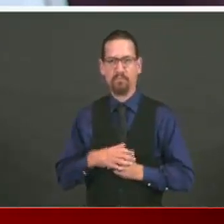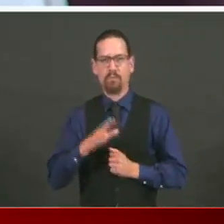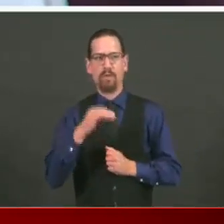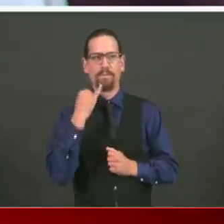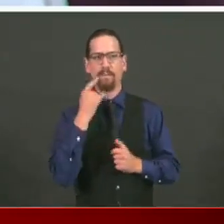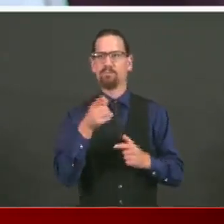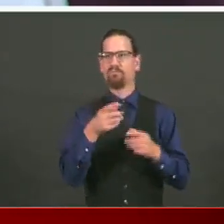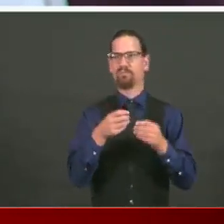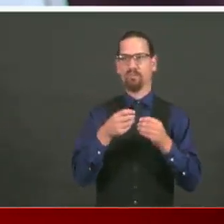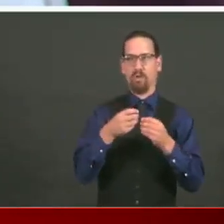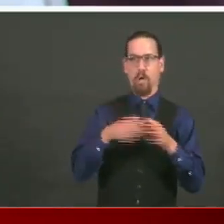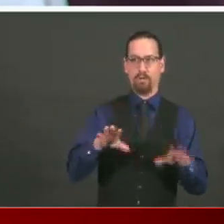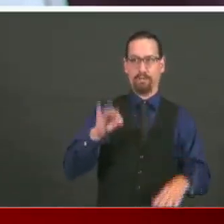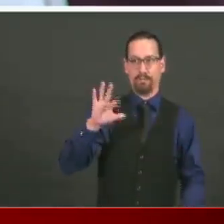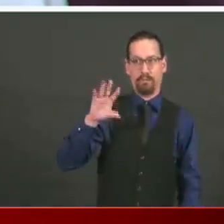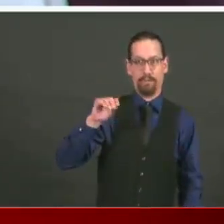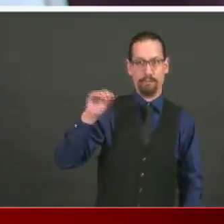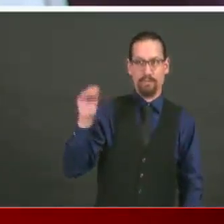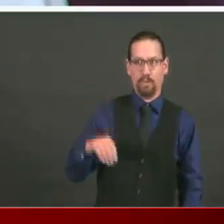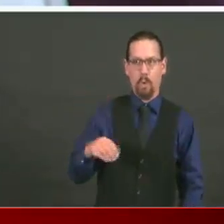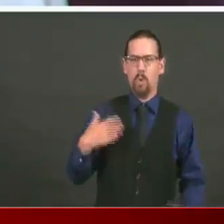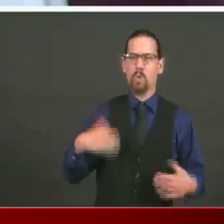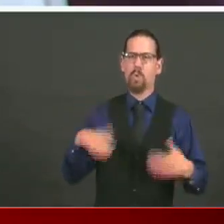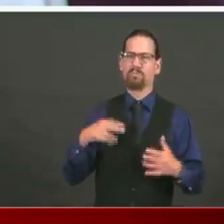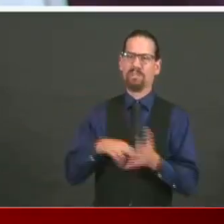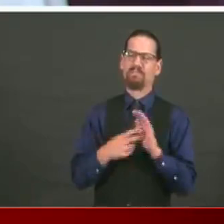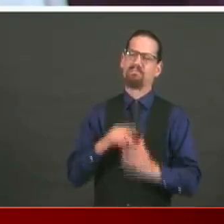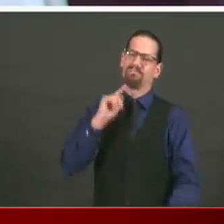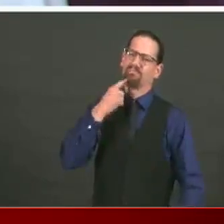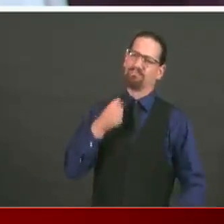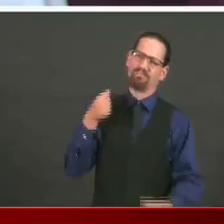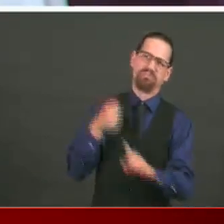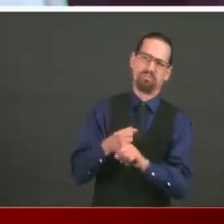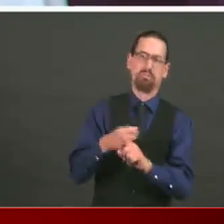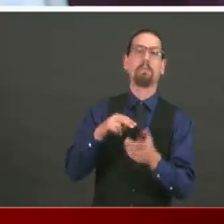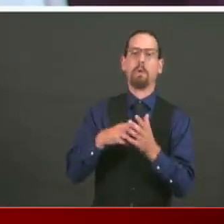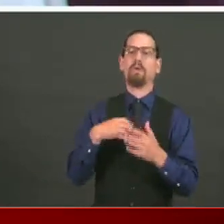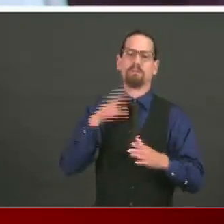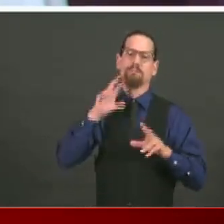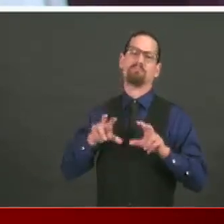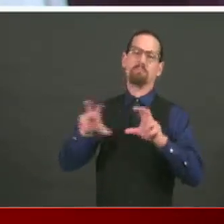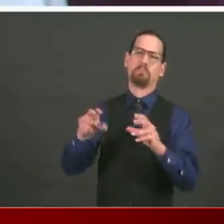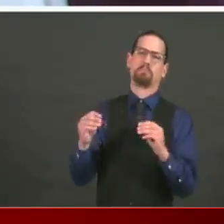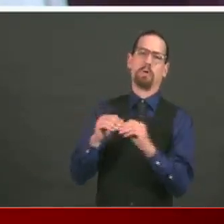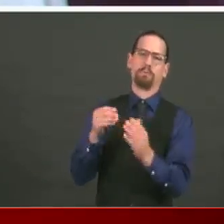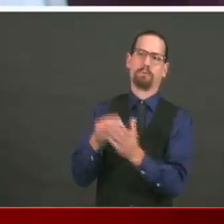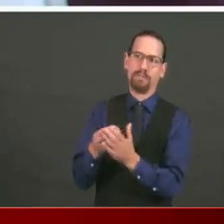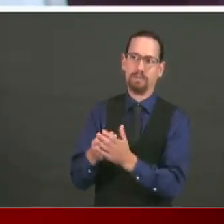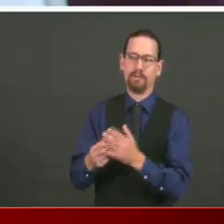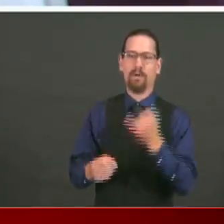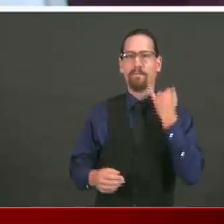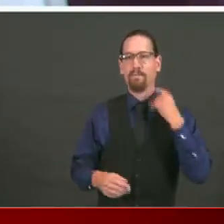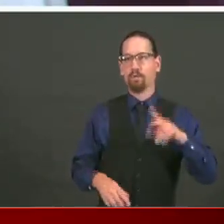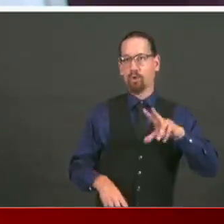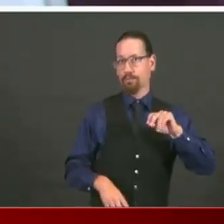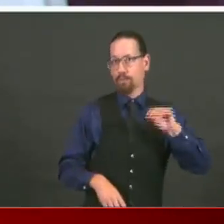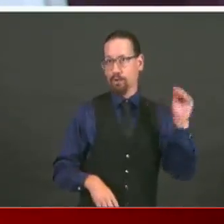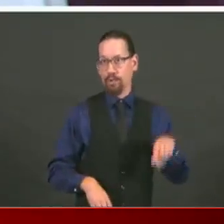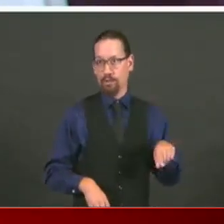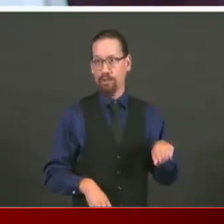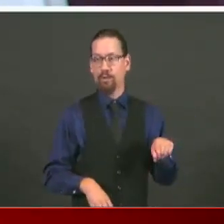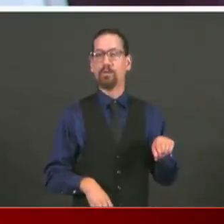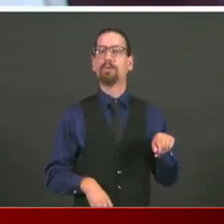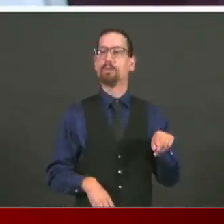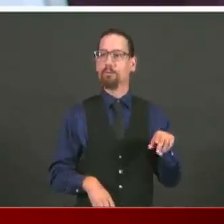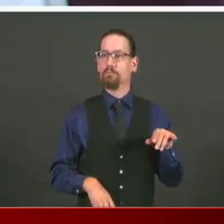higher dollar amounts are allowed. You either are or you aren't at 30. You either are or you aren't at 50. You need to document your revenue loss over the